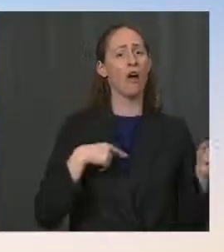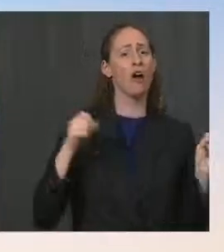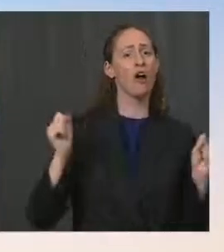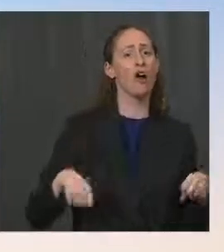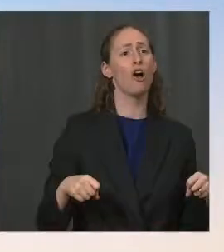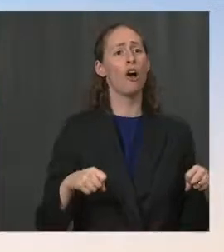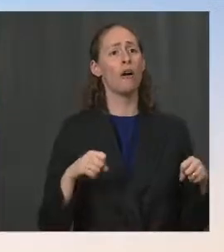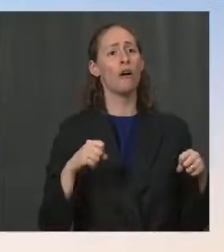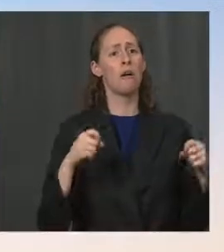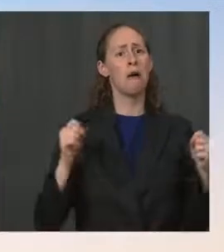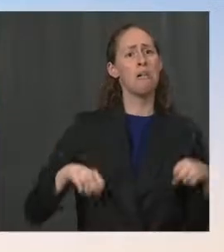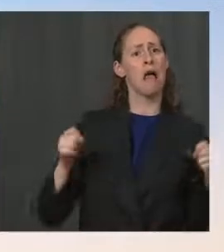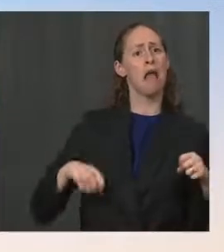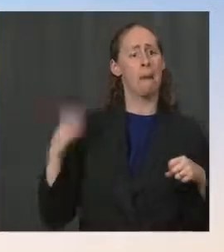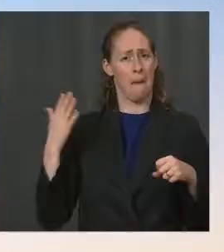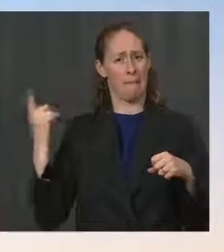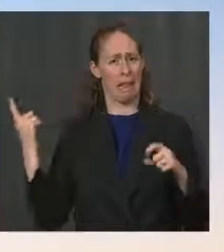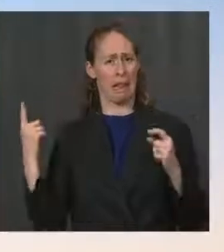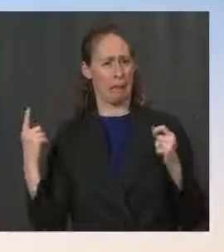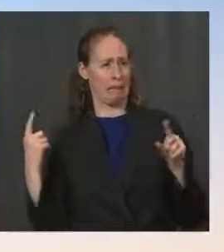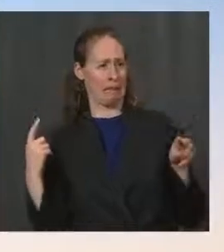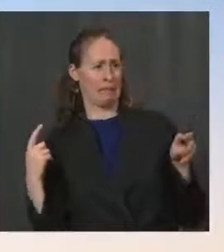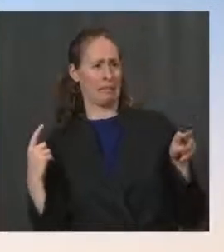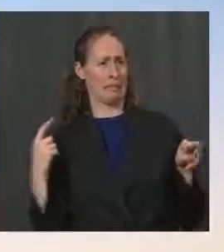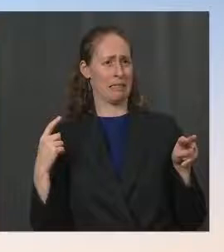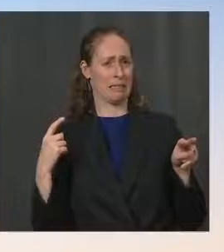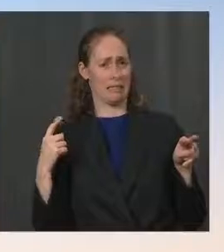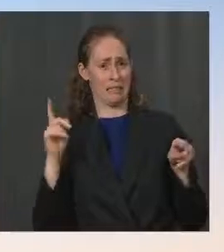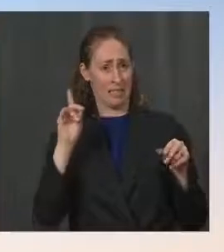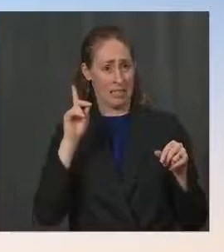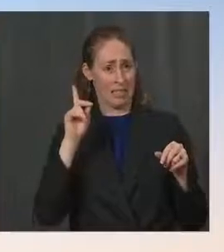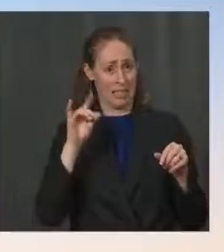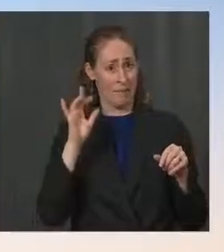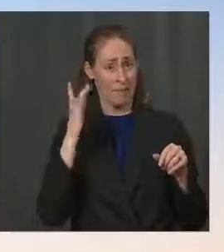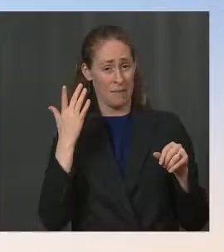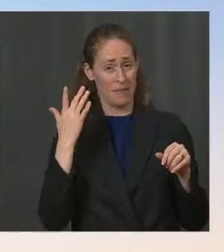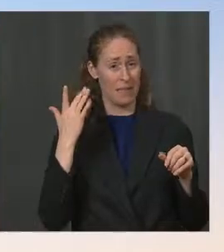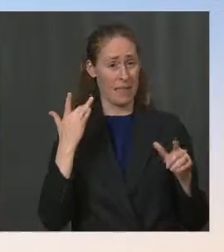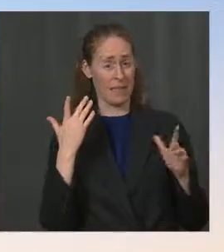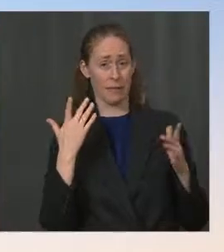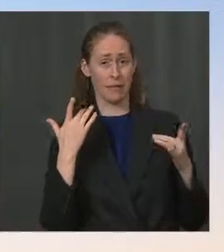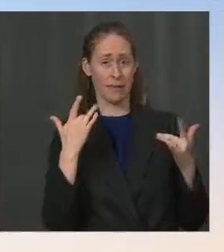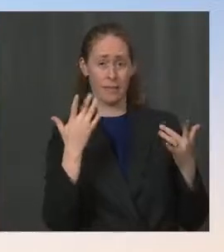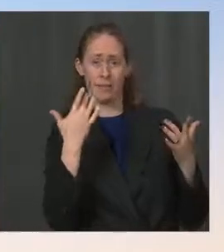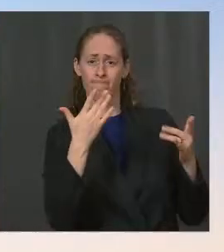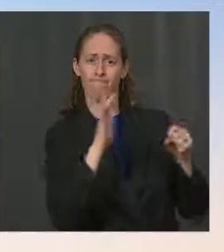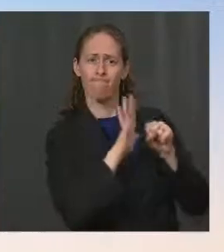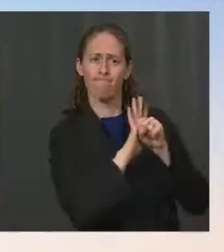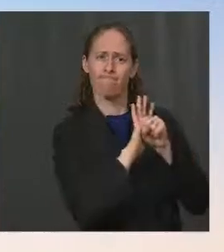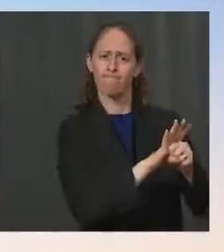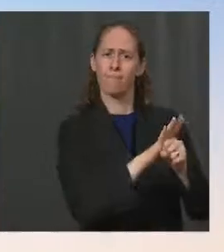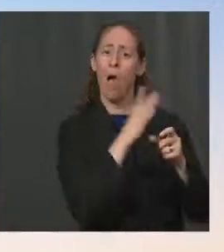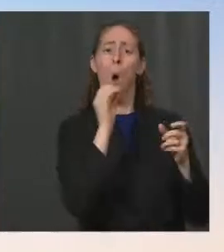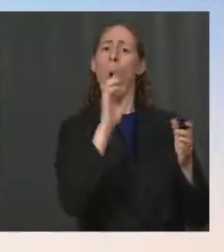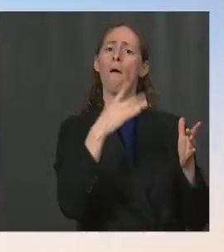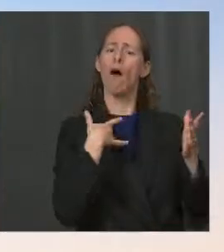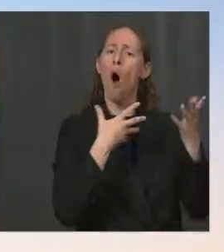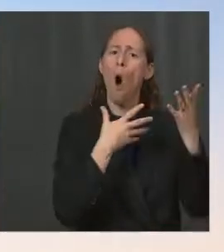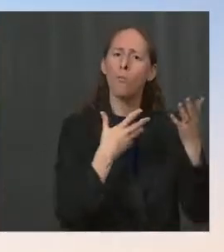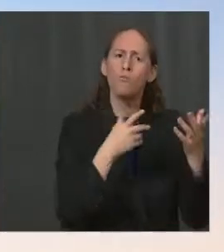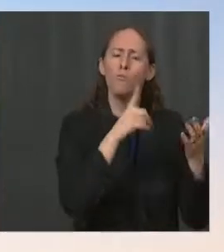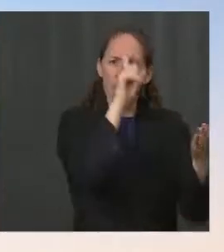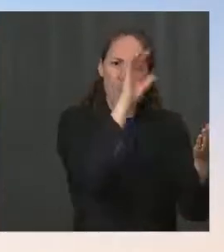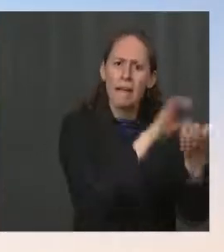was pushing Ghani to be more stern and to be more confident? The president has